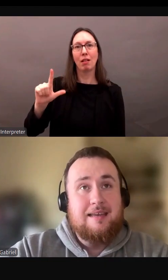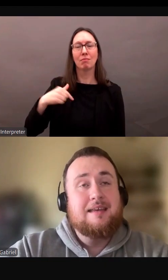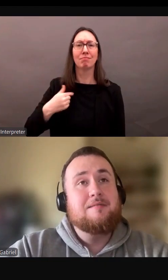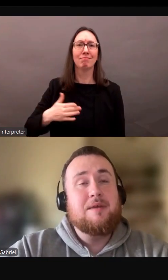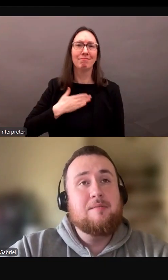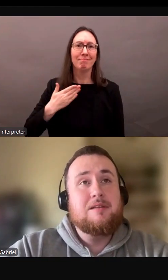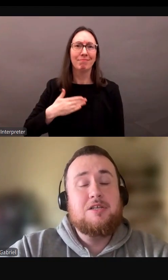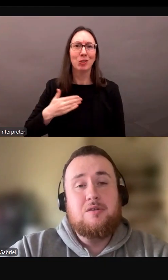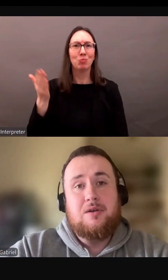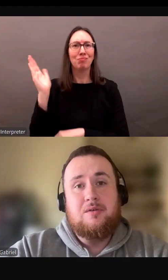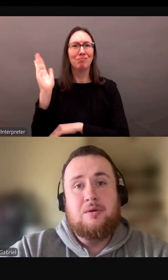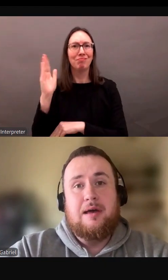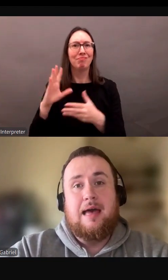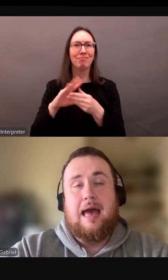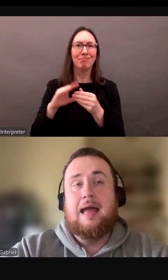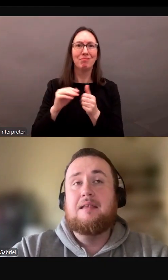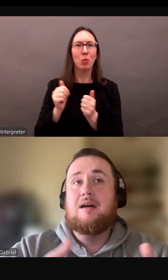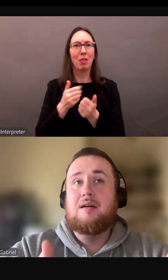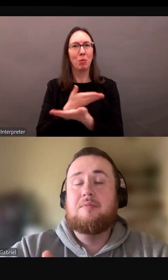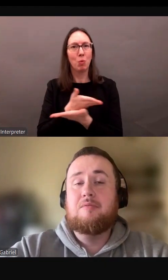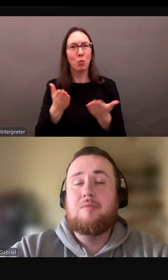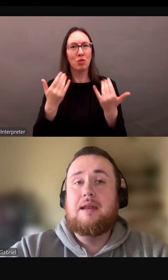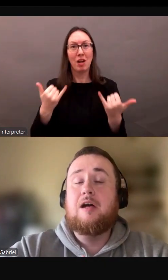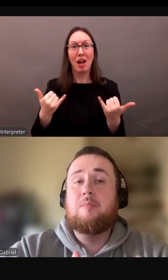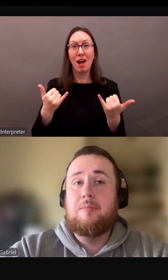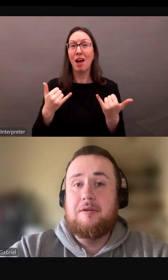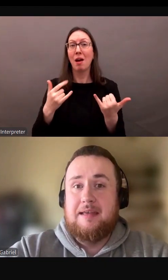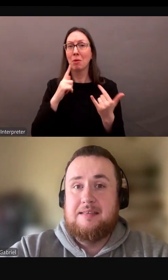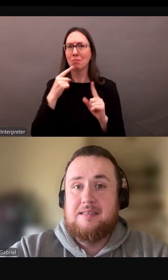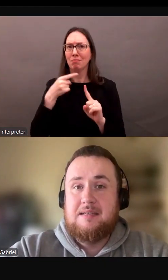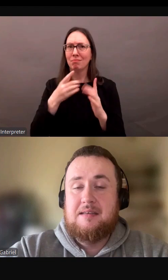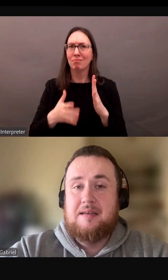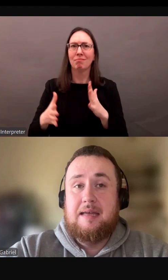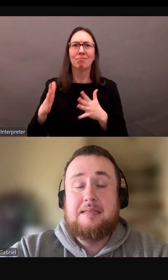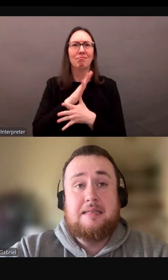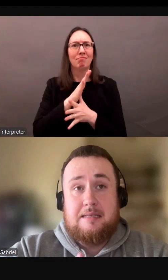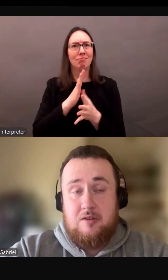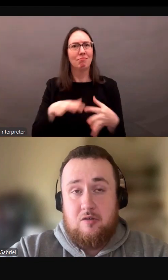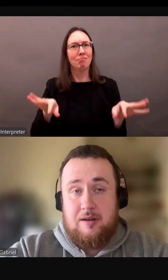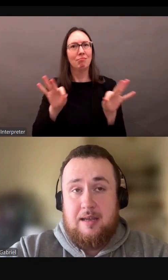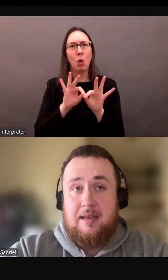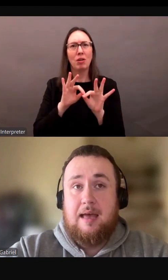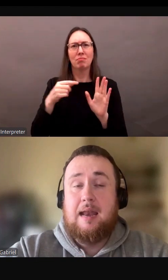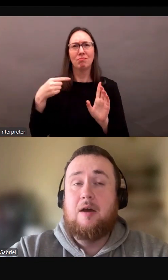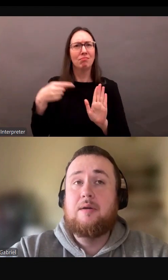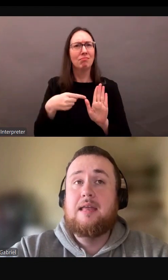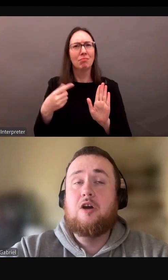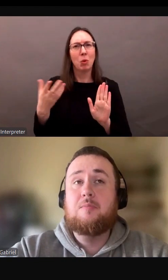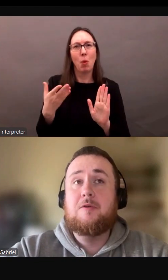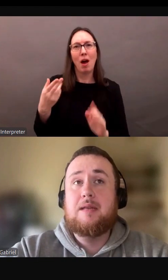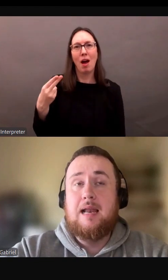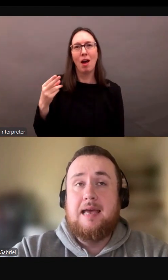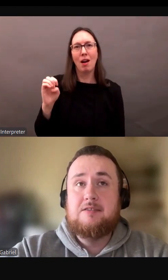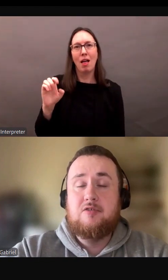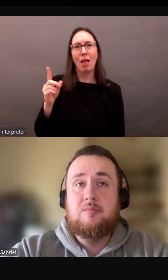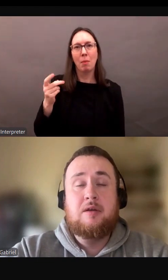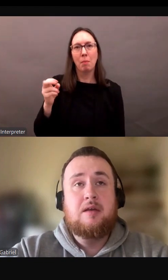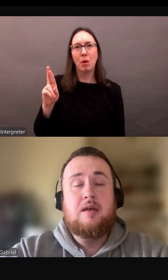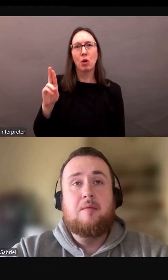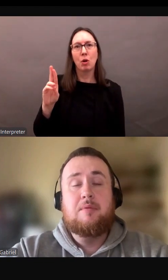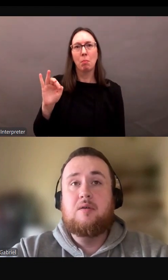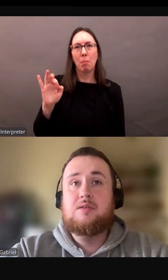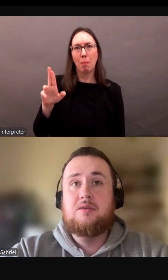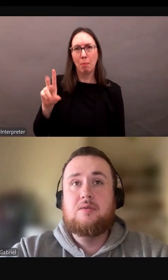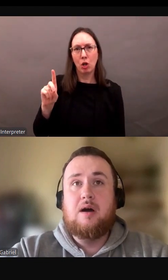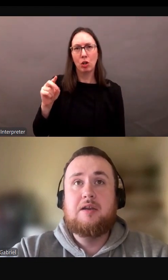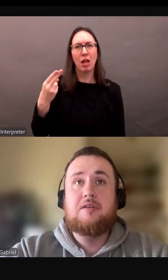importantly, be able to show you and talk about what Helperbird is, its story, and how it can help you in the classroom,